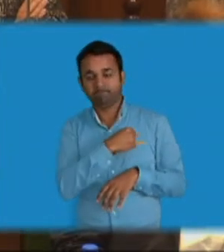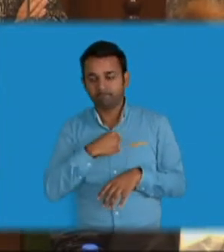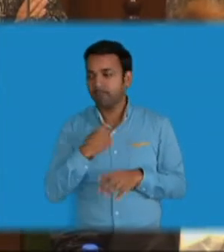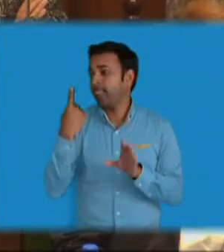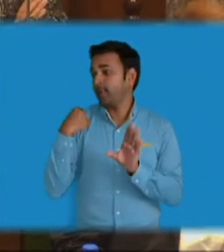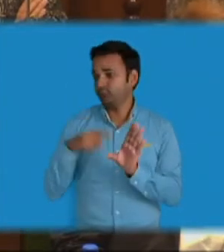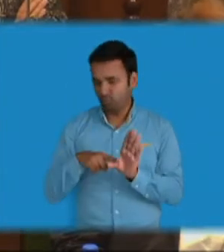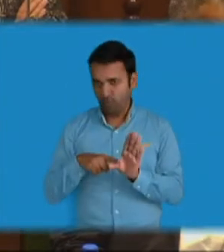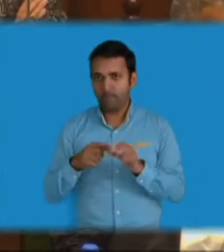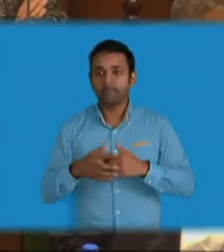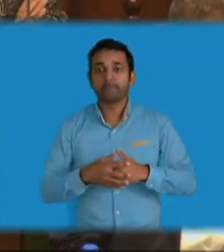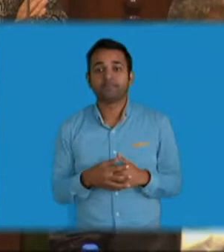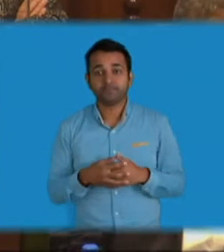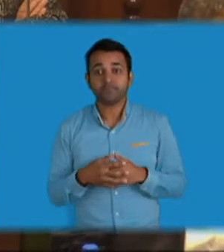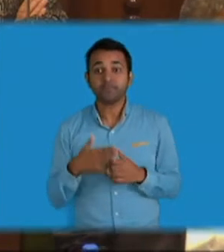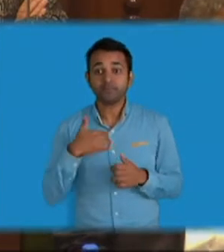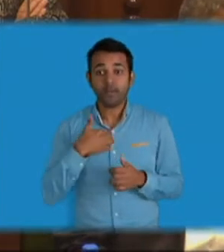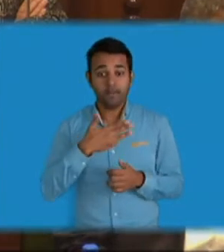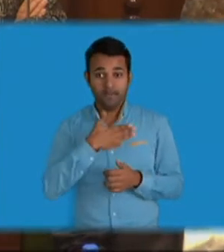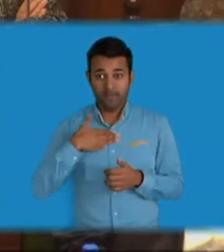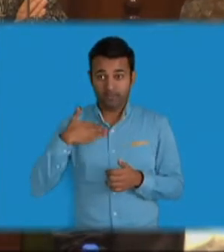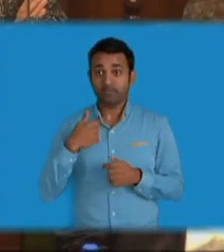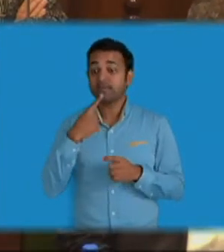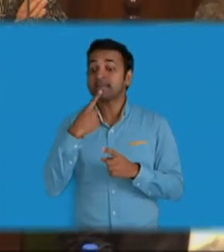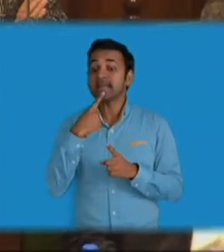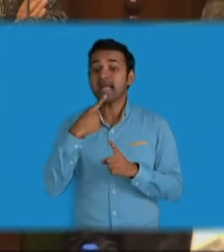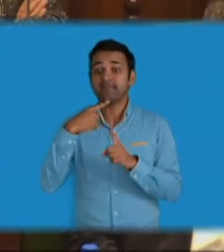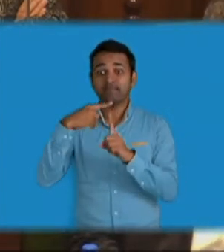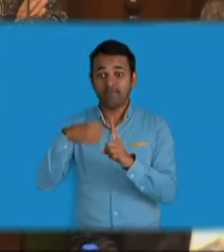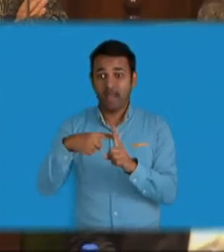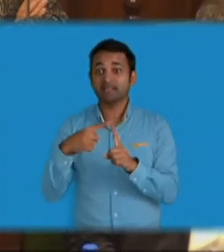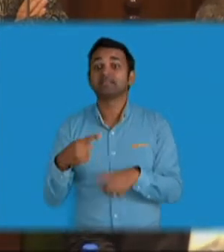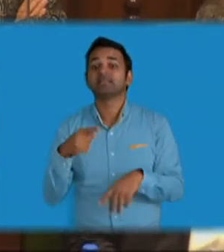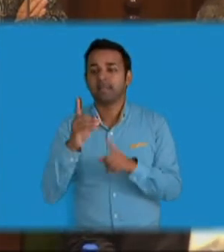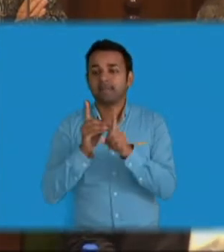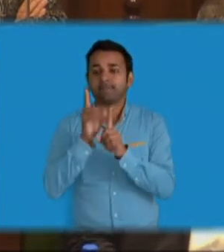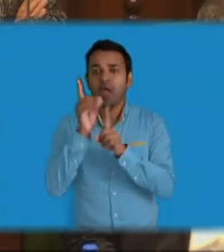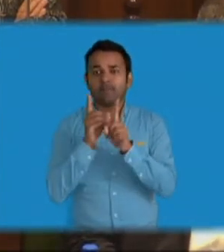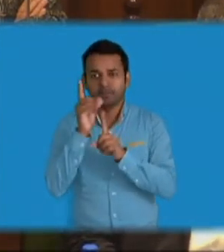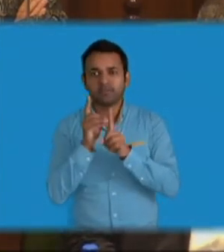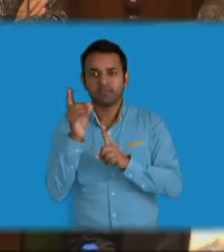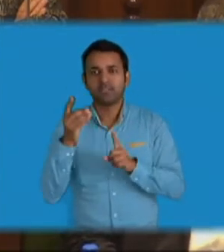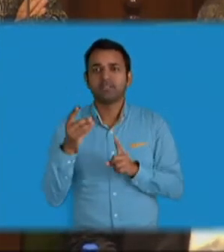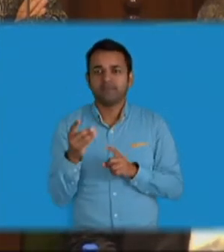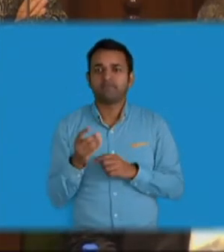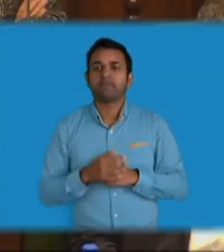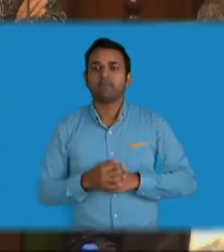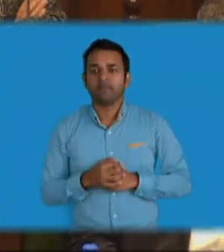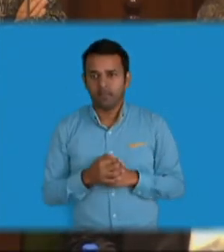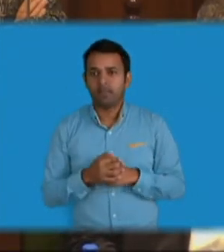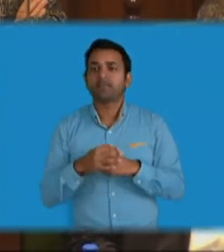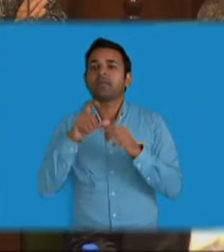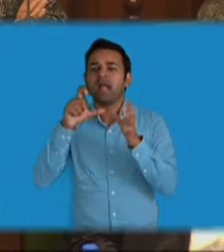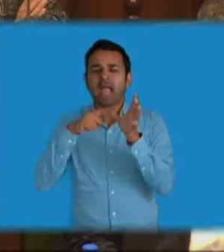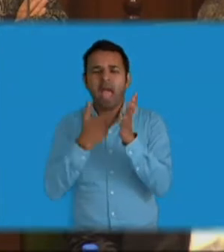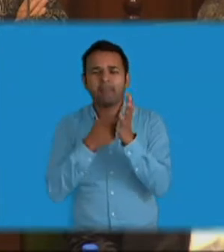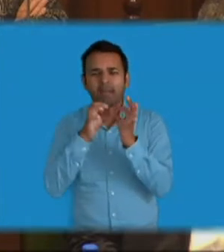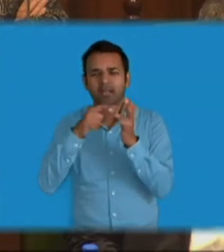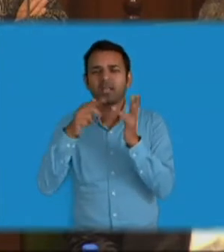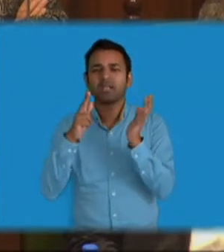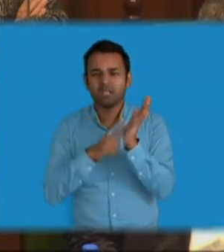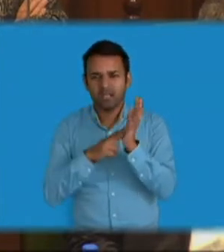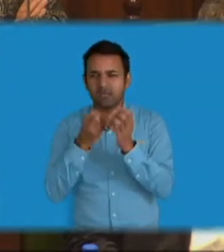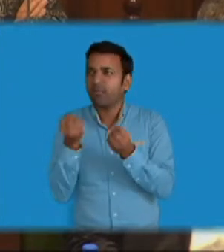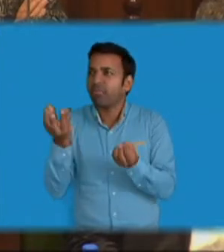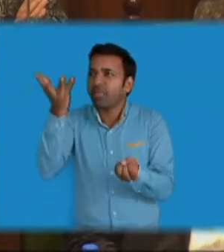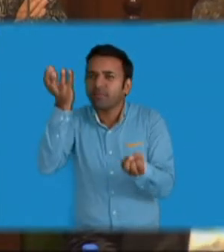ministry, under the Red Plus program, is developing a long-term carbon emission reduction activities after being accepted into